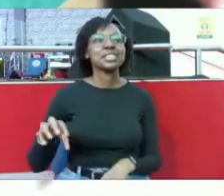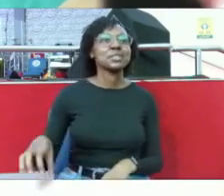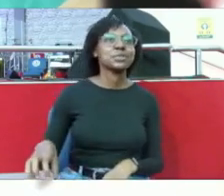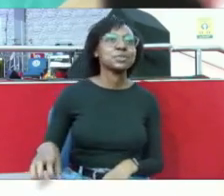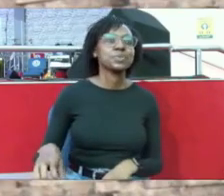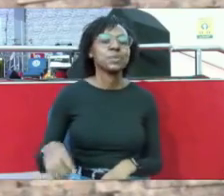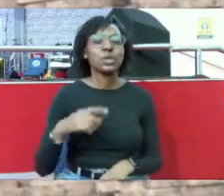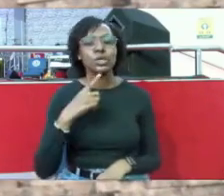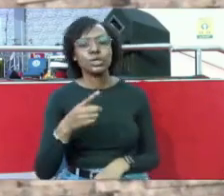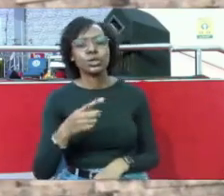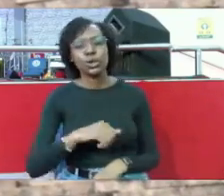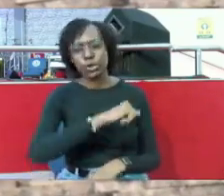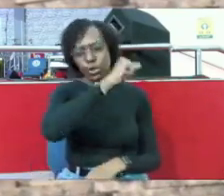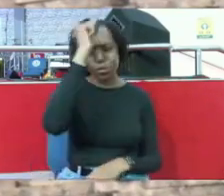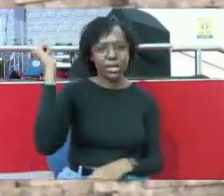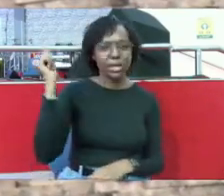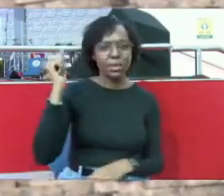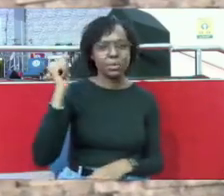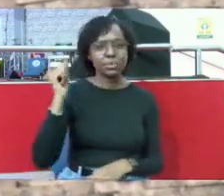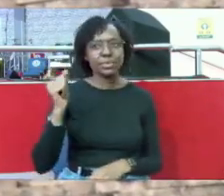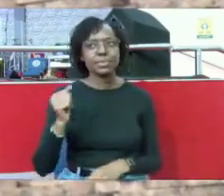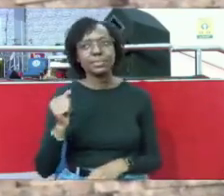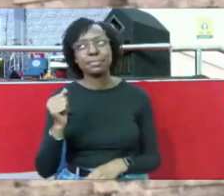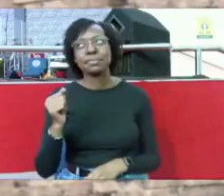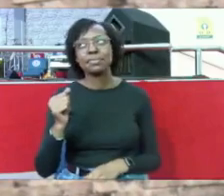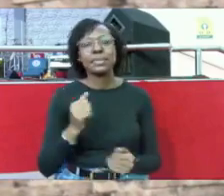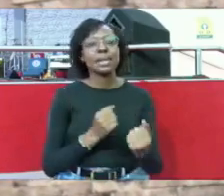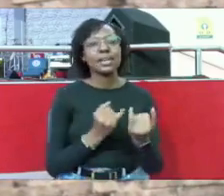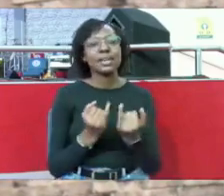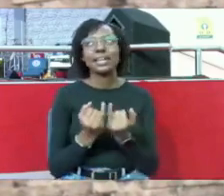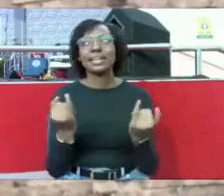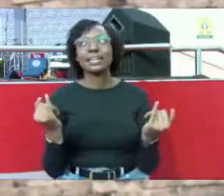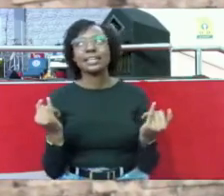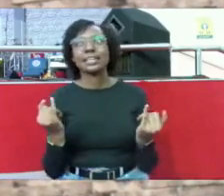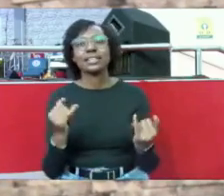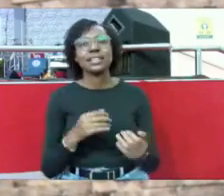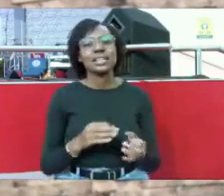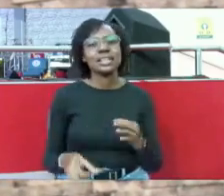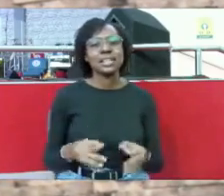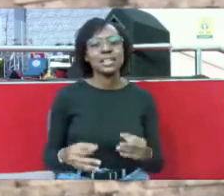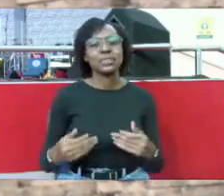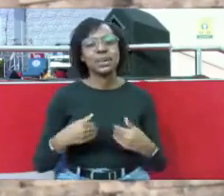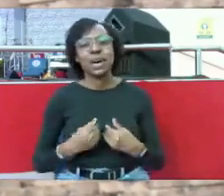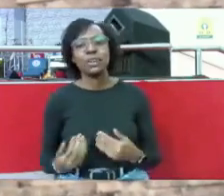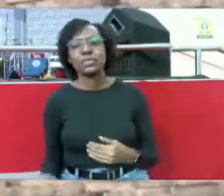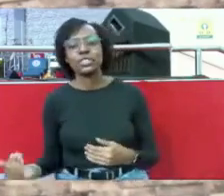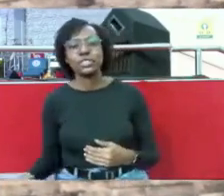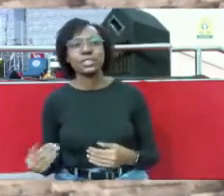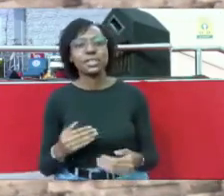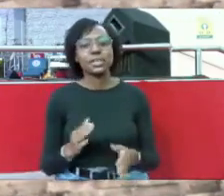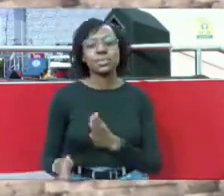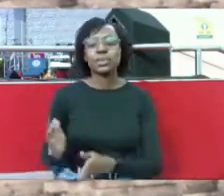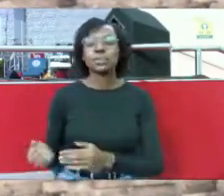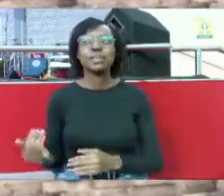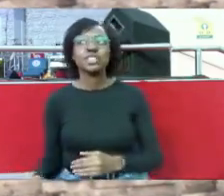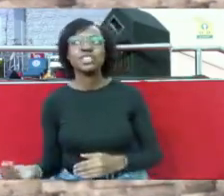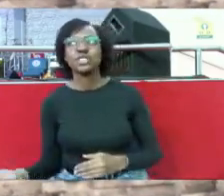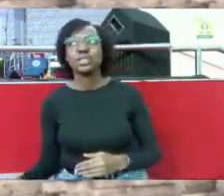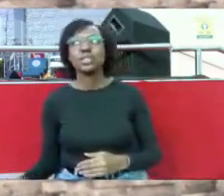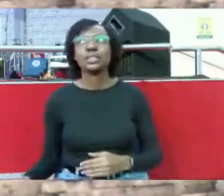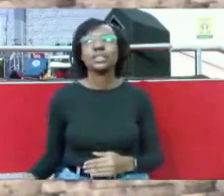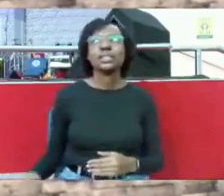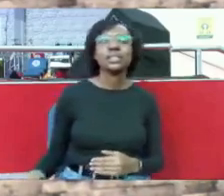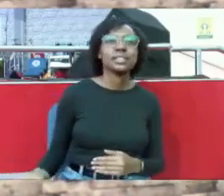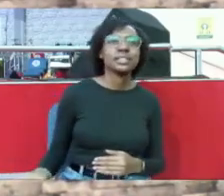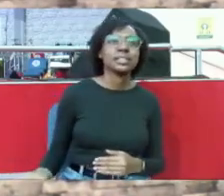So you wake up and you get to the showers very quickly, and if you're a mother, you have small children, you're preparing them and you want them dropped out to school,